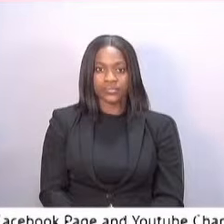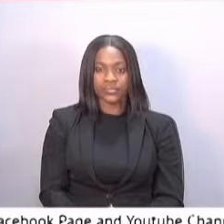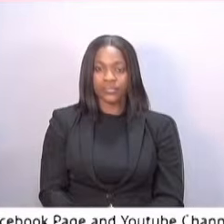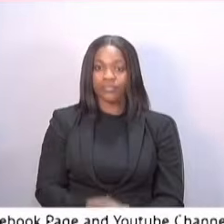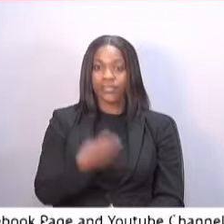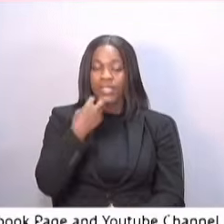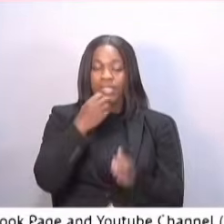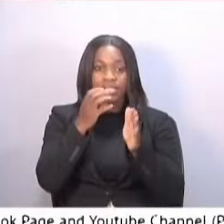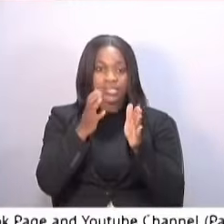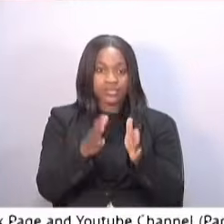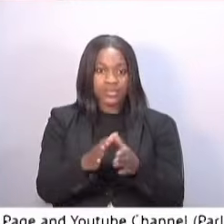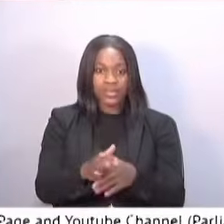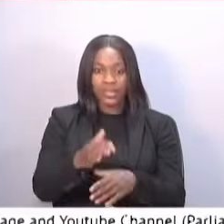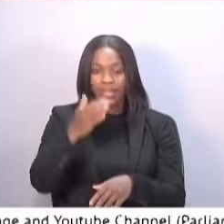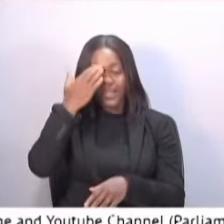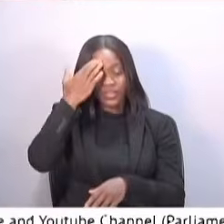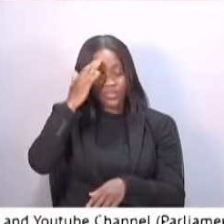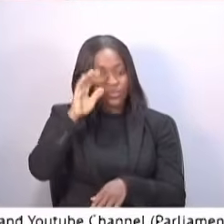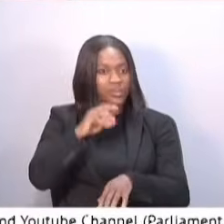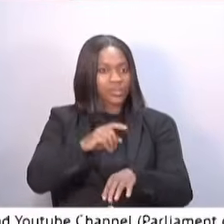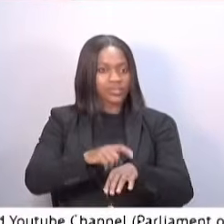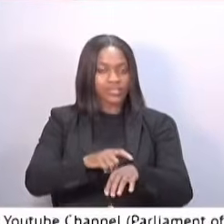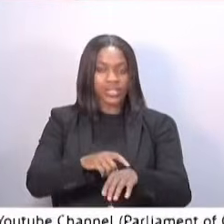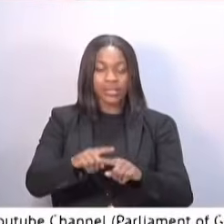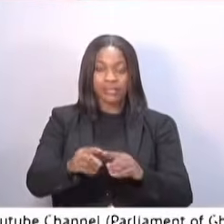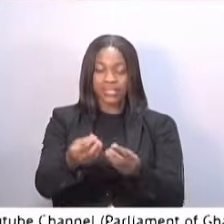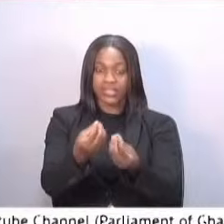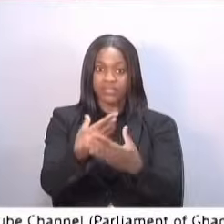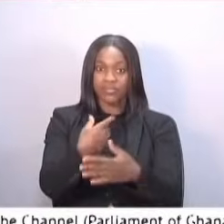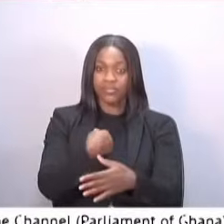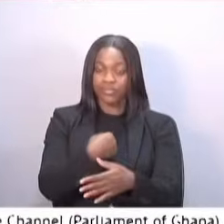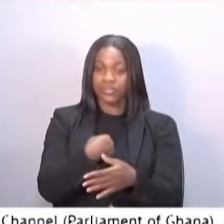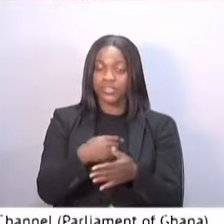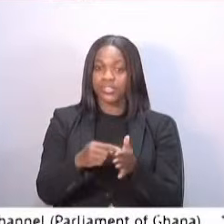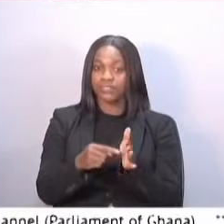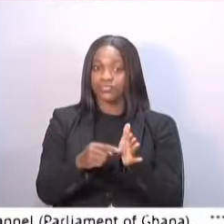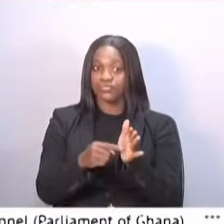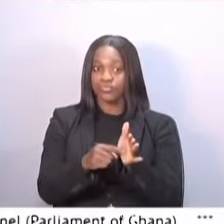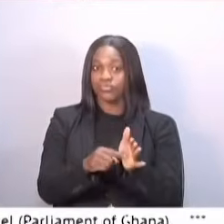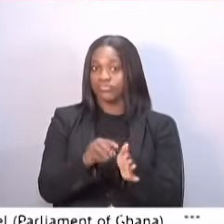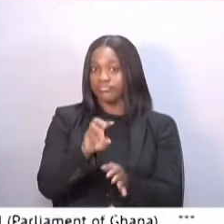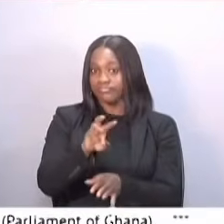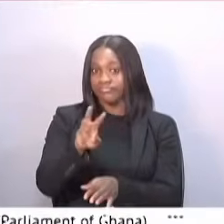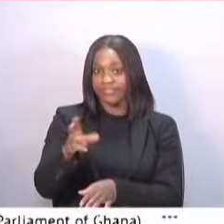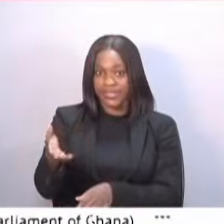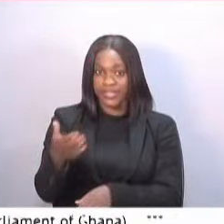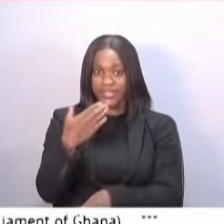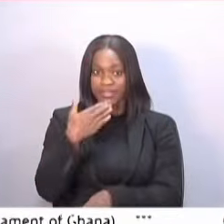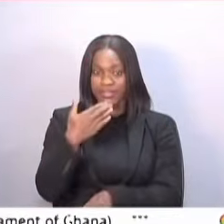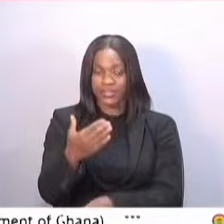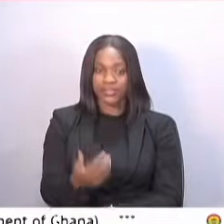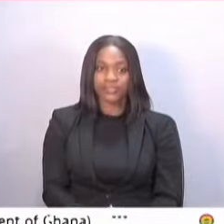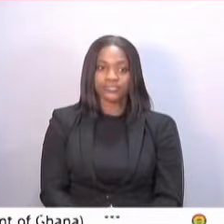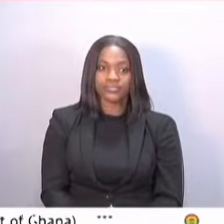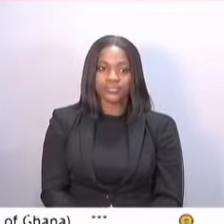Mr. Speaker, I don't have the timing, but I'm told that they will publish it on their website. Thank you.